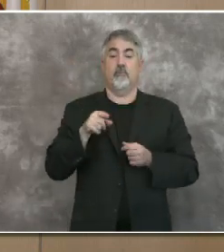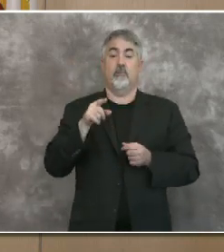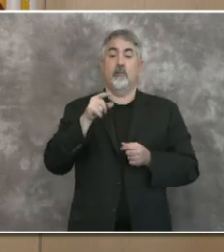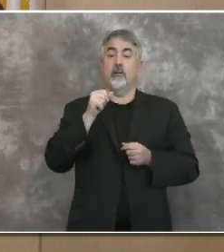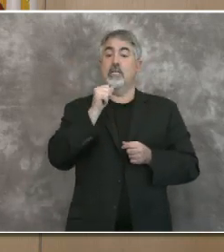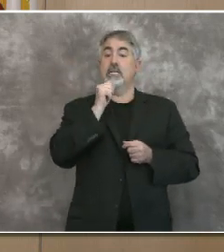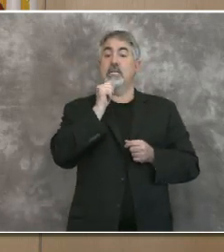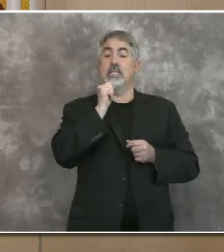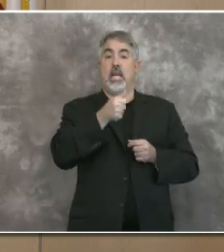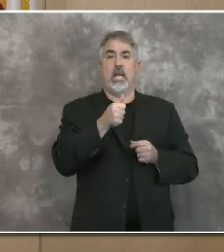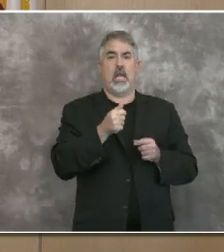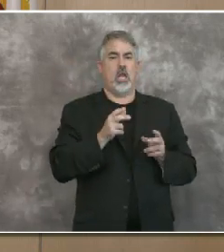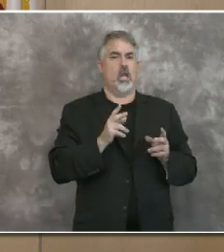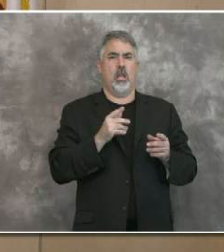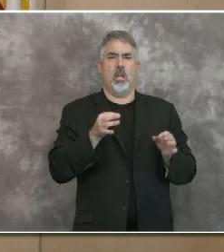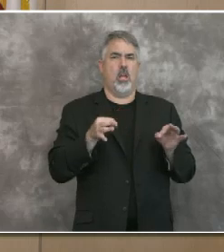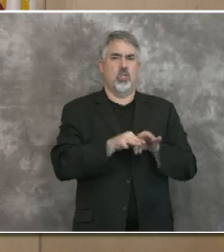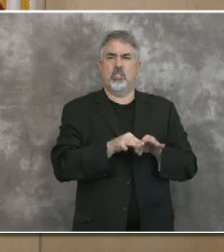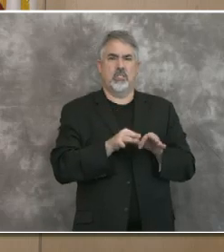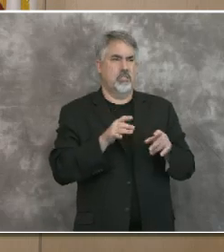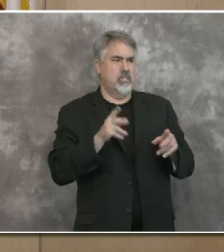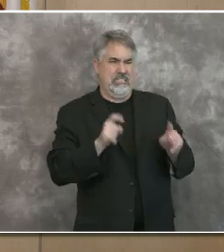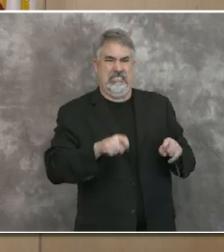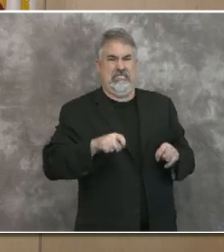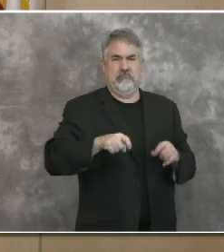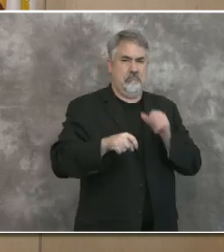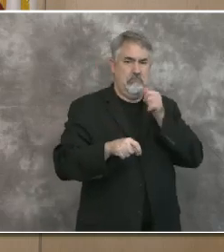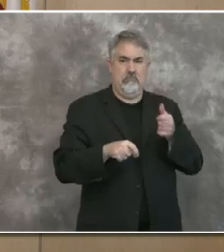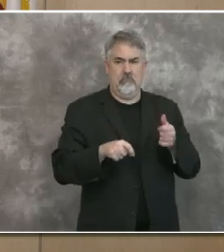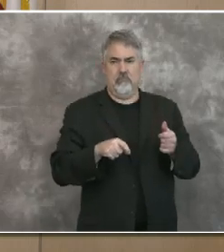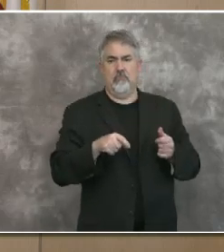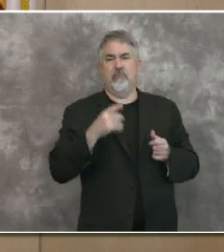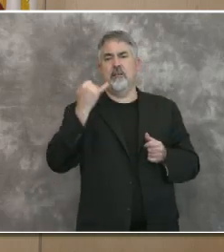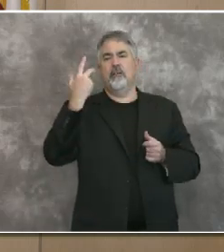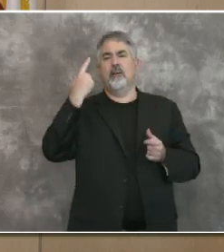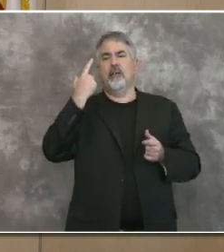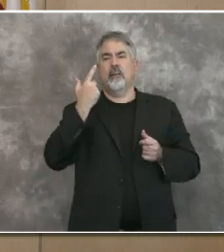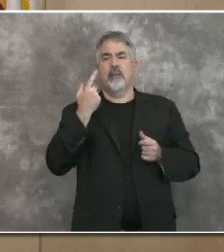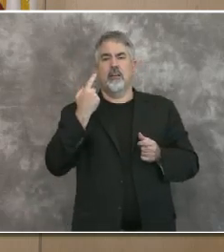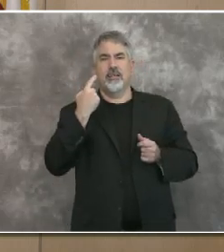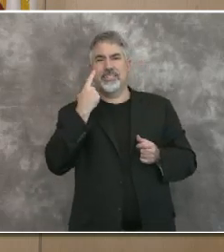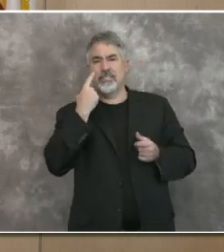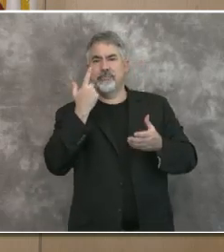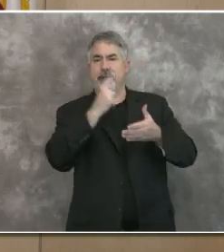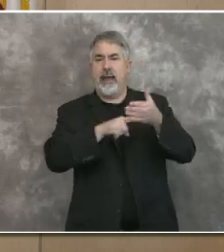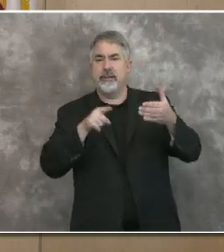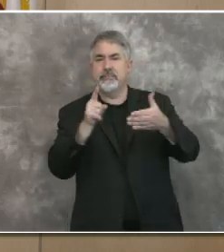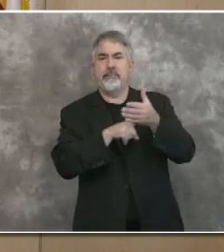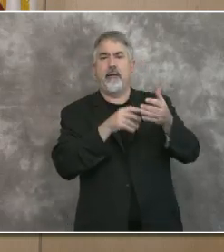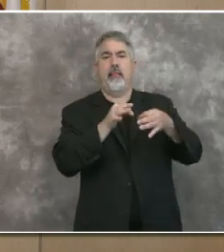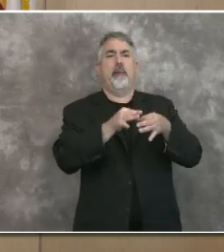non-urgent services, including previously canceled or postponed patients, preventive services, dental procedures,